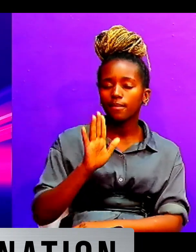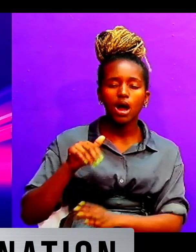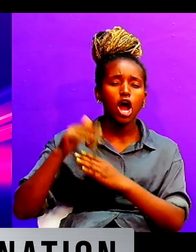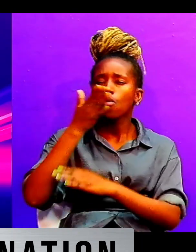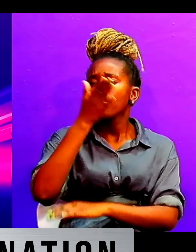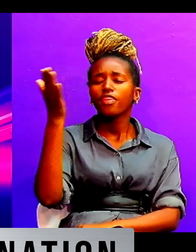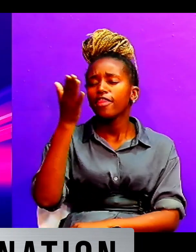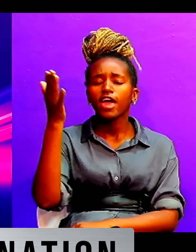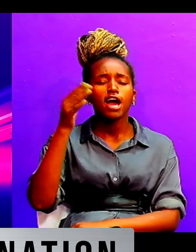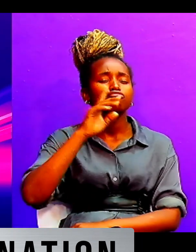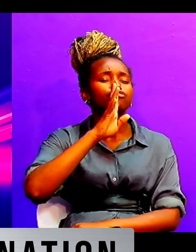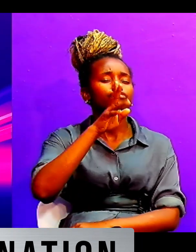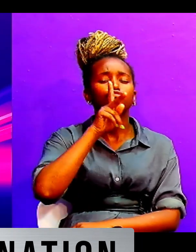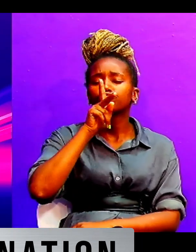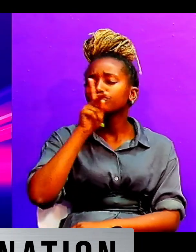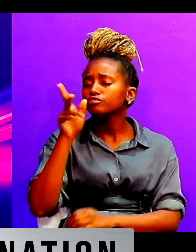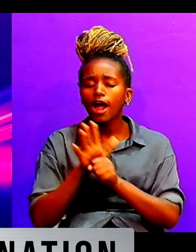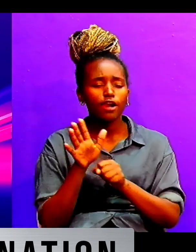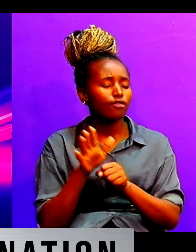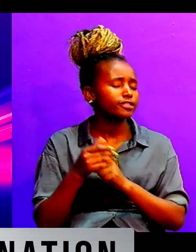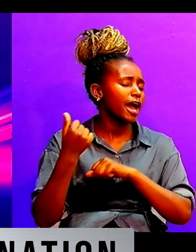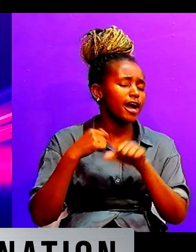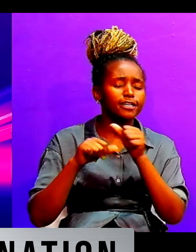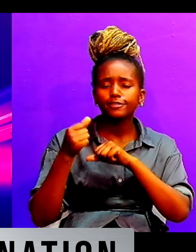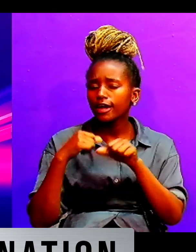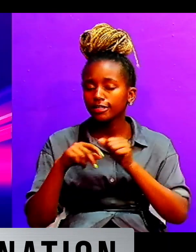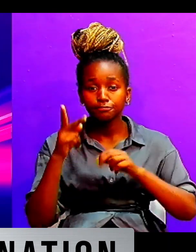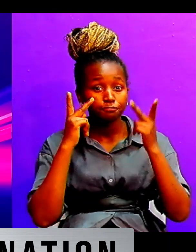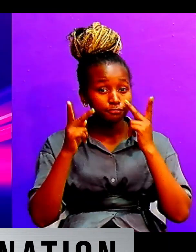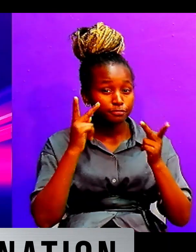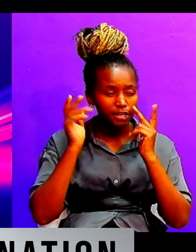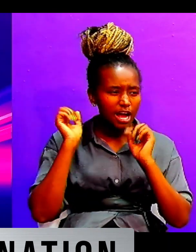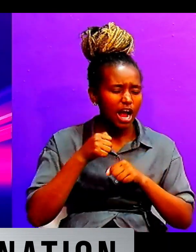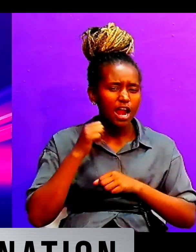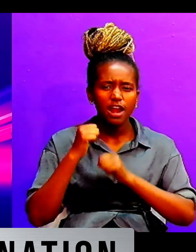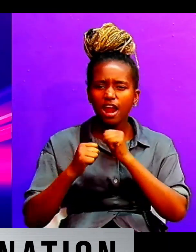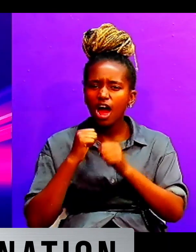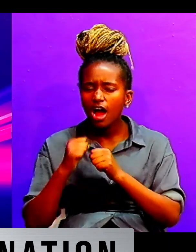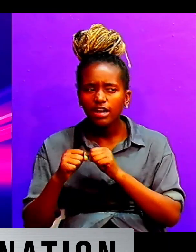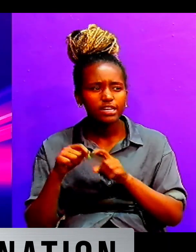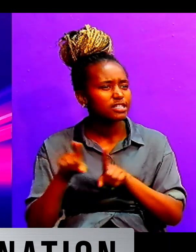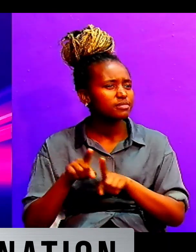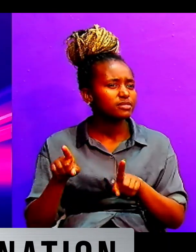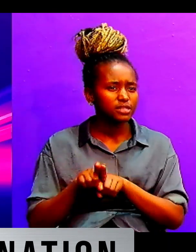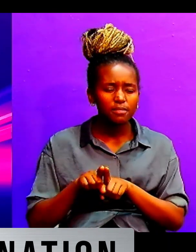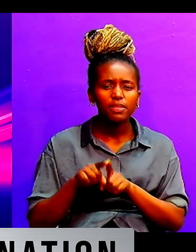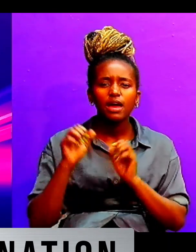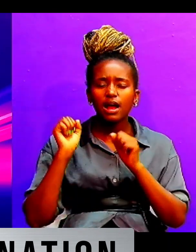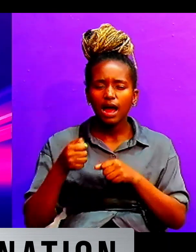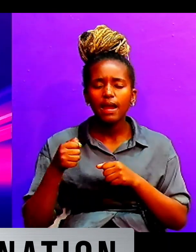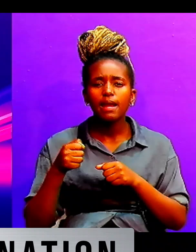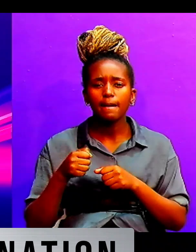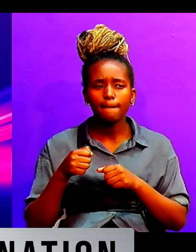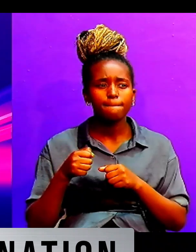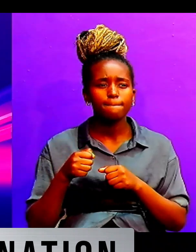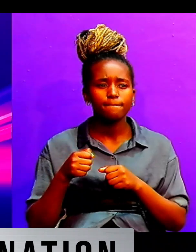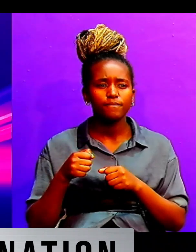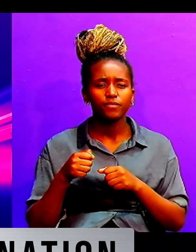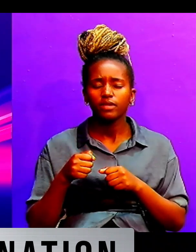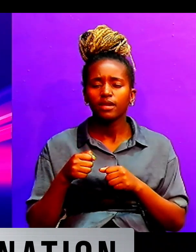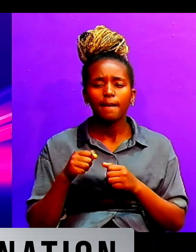resilience, can be able to even run, and running in quotes, maybe on a wheelchair, but they